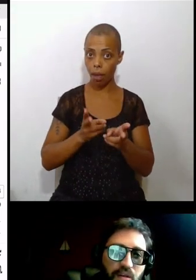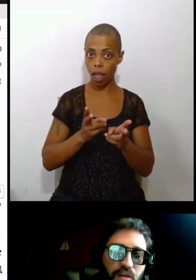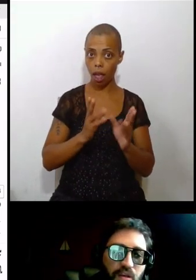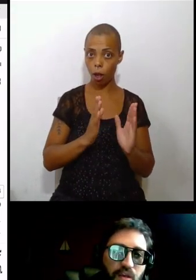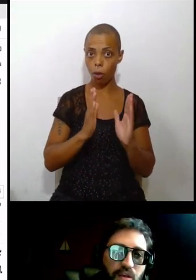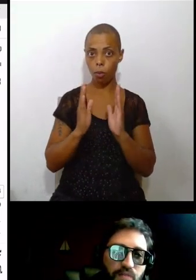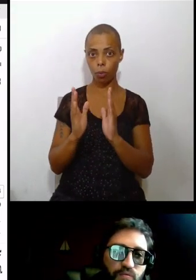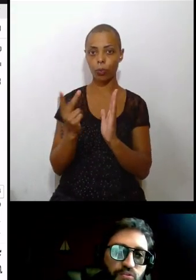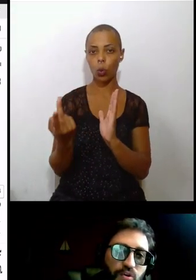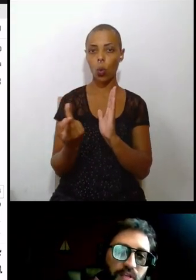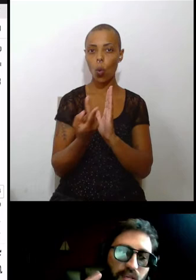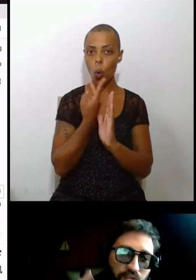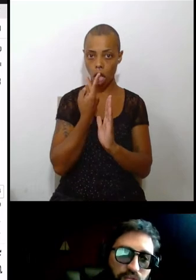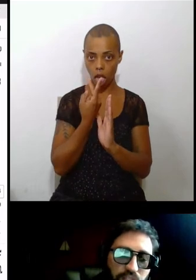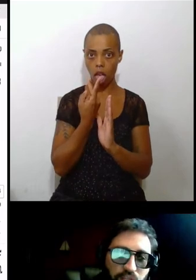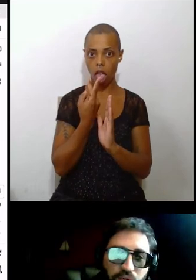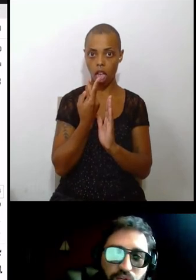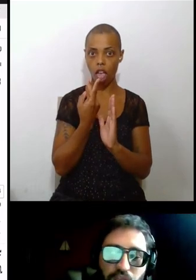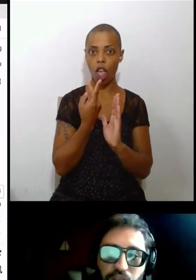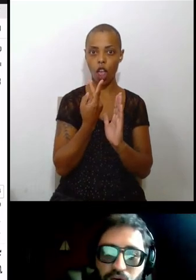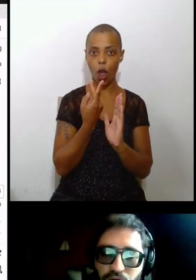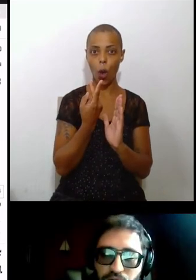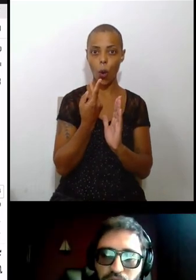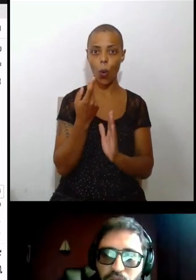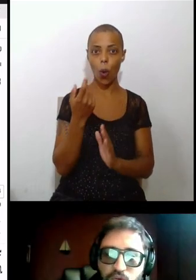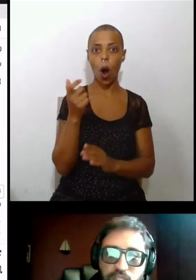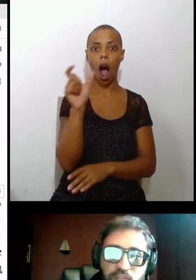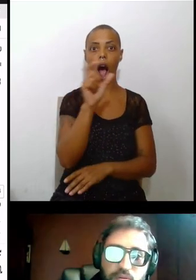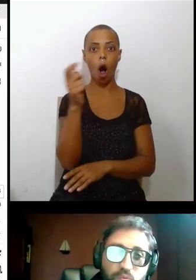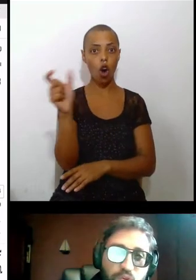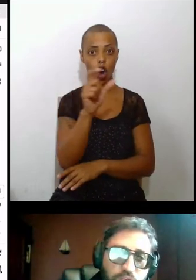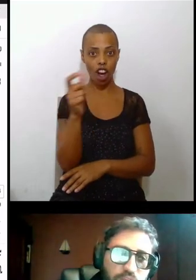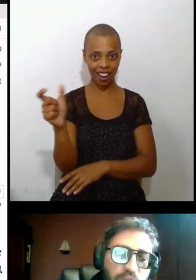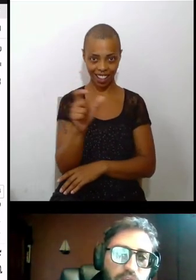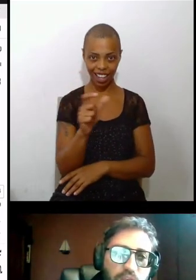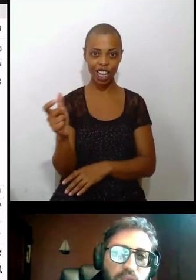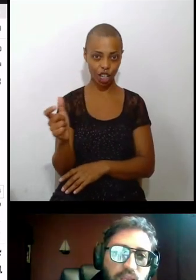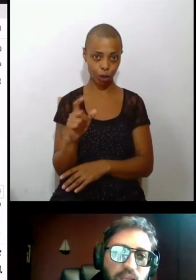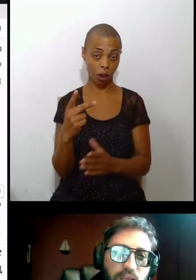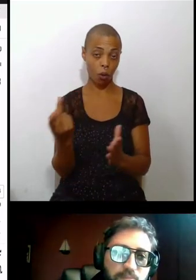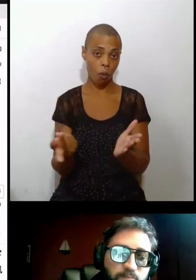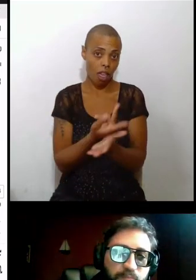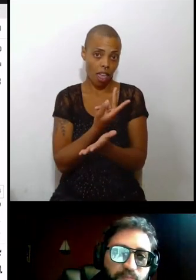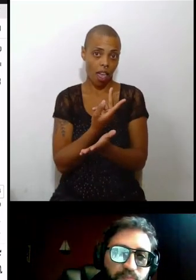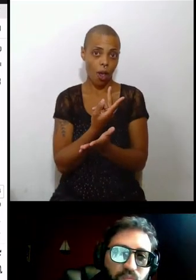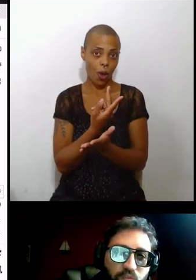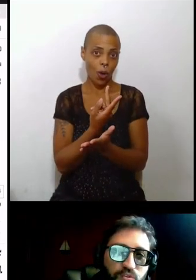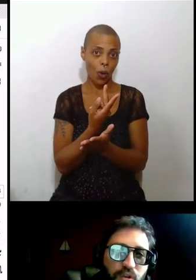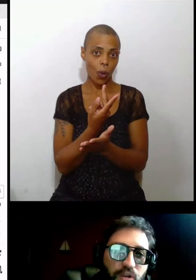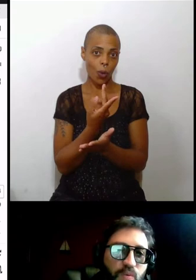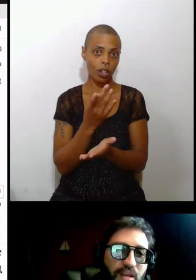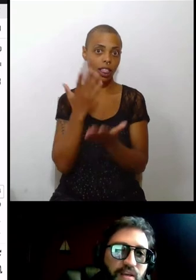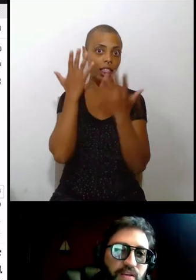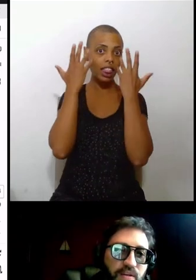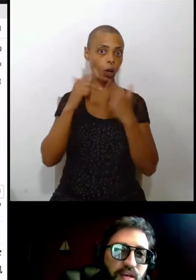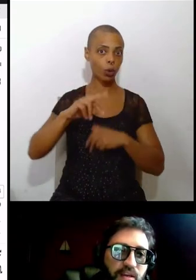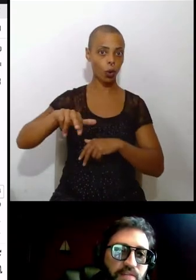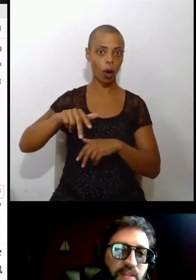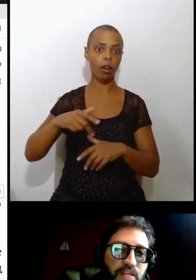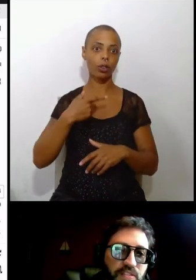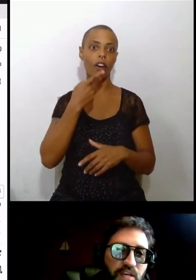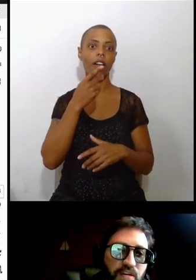at the same time I think that an error made by an algorithm is an artificial error